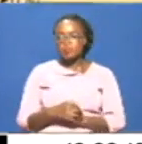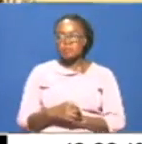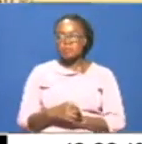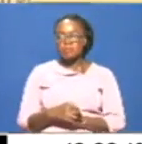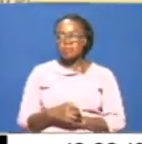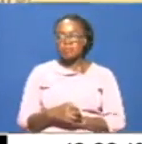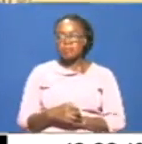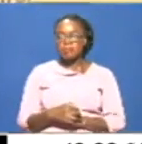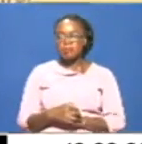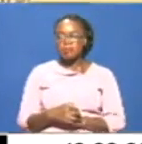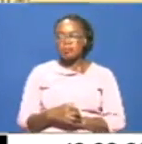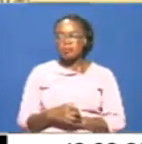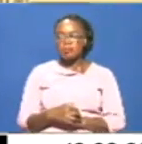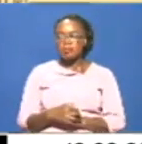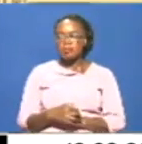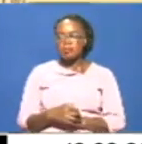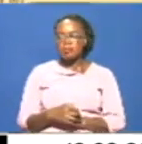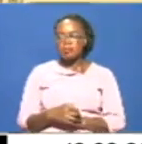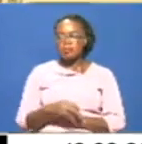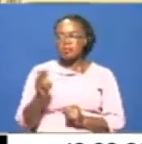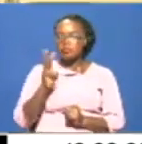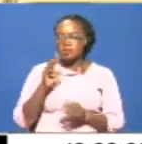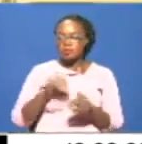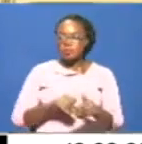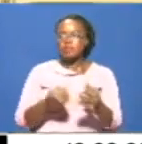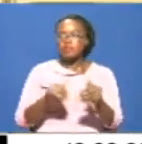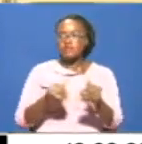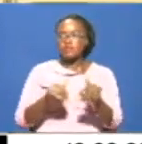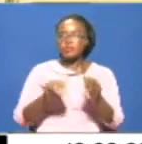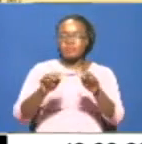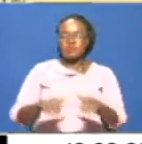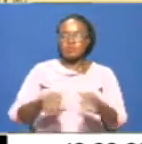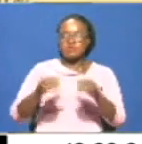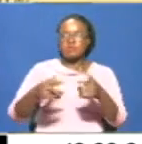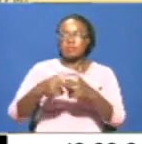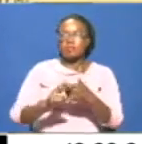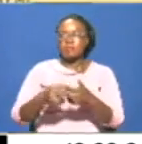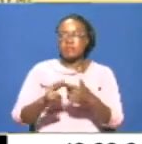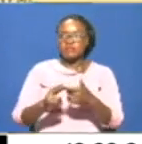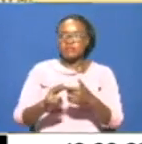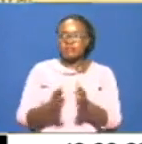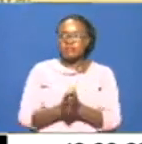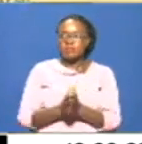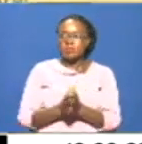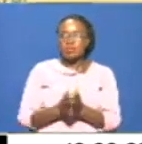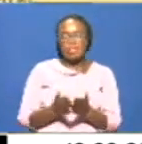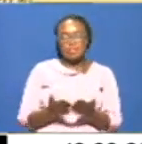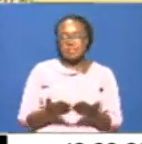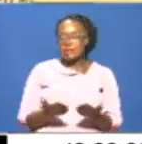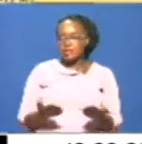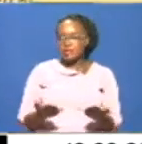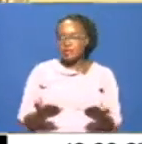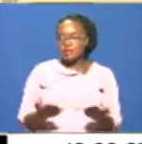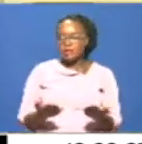Stock offtake, water tracking, digging and repair of boreholes to cushion and improve